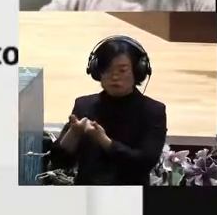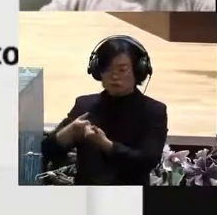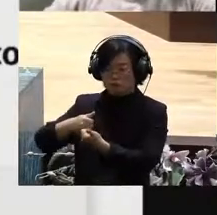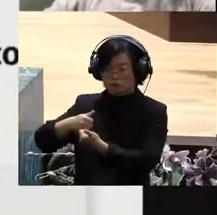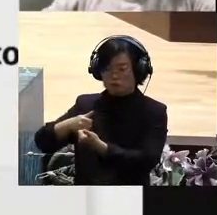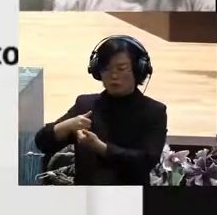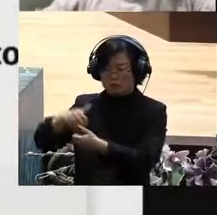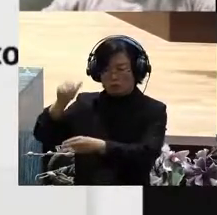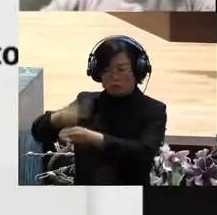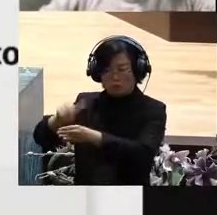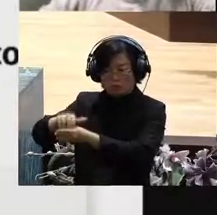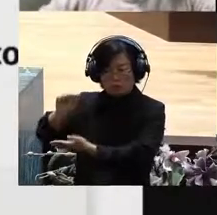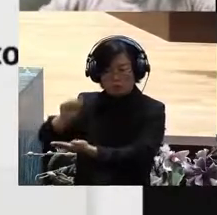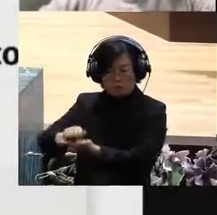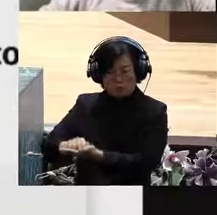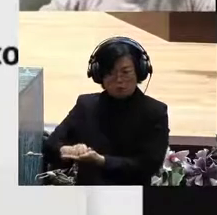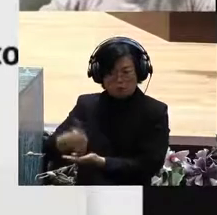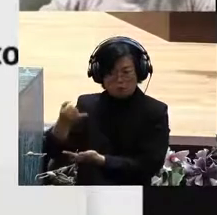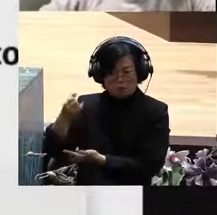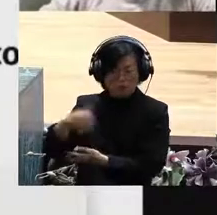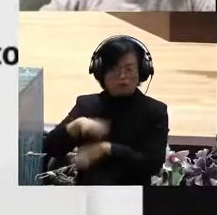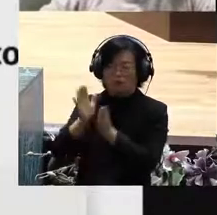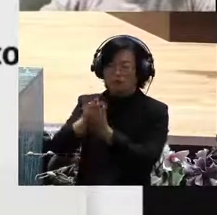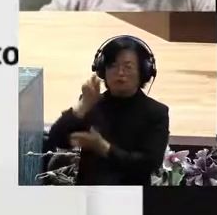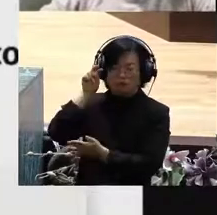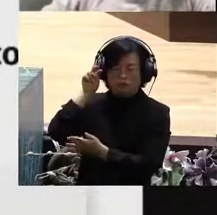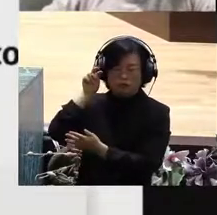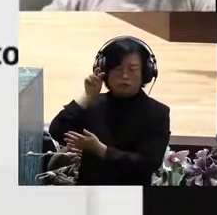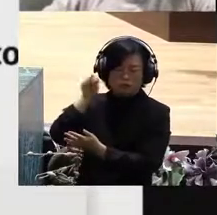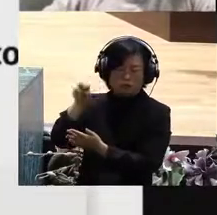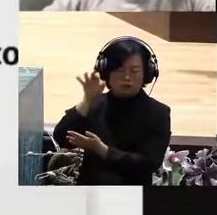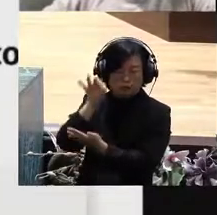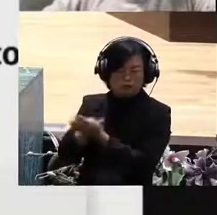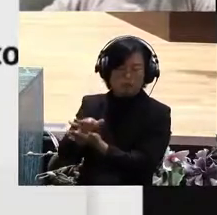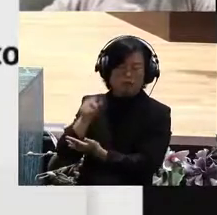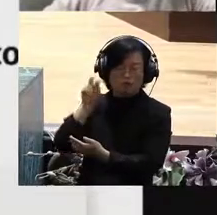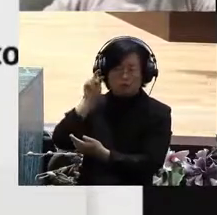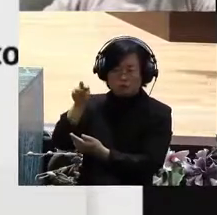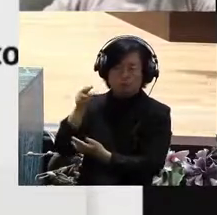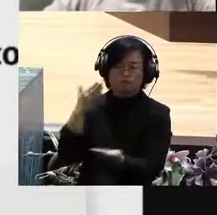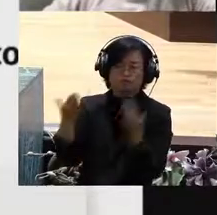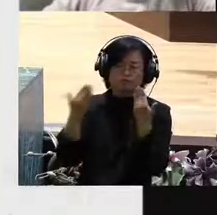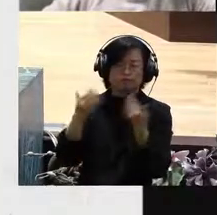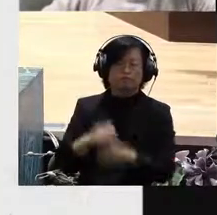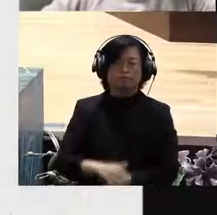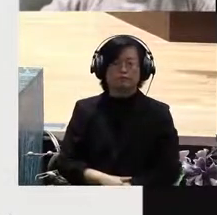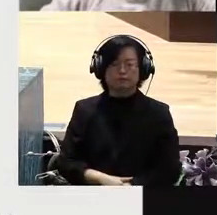government to see how data can be used effectively to measure performance.